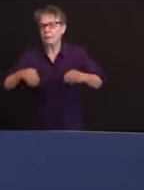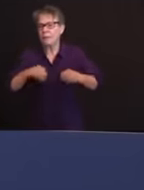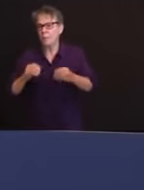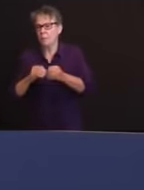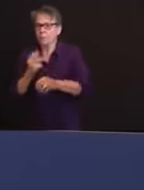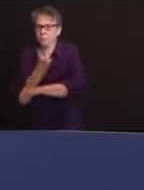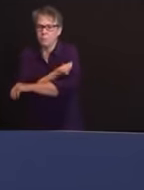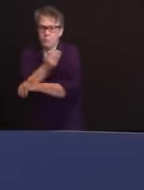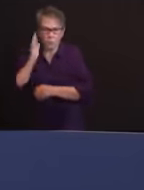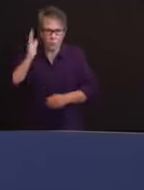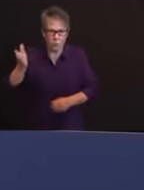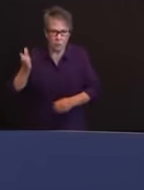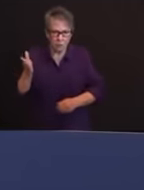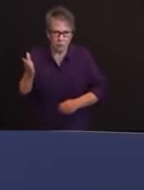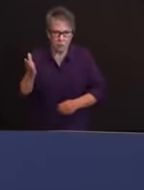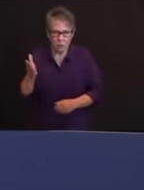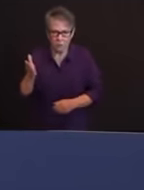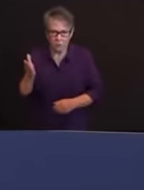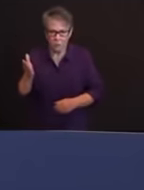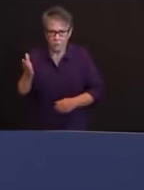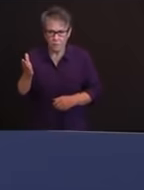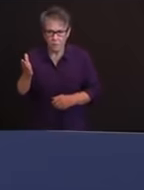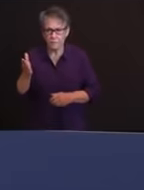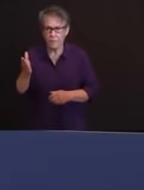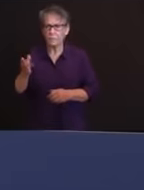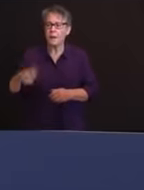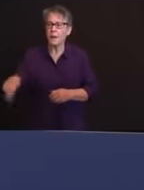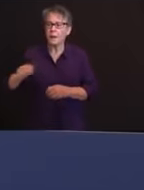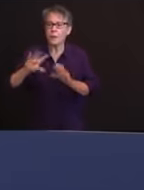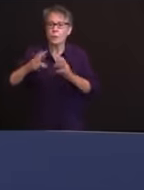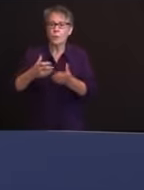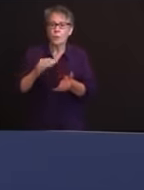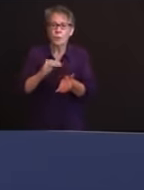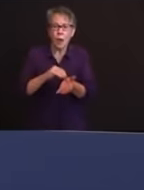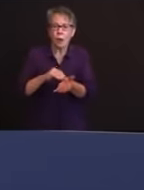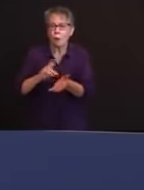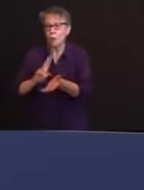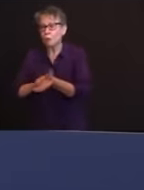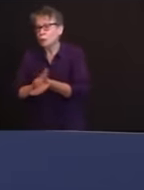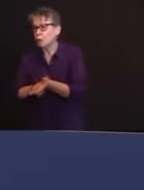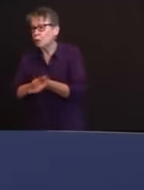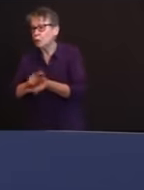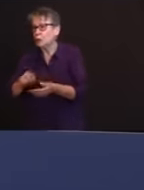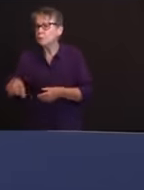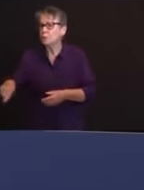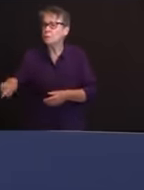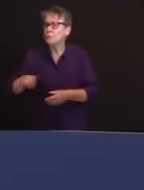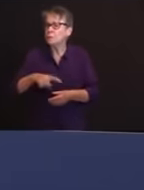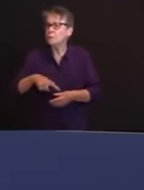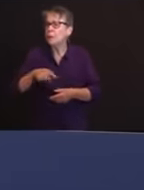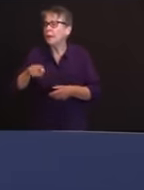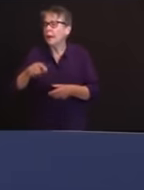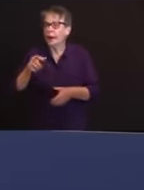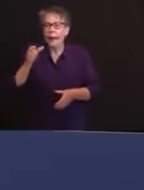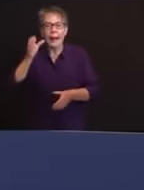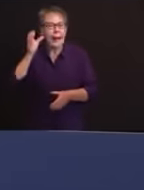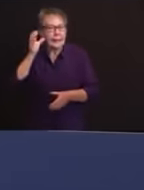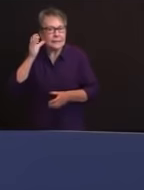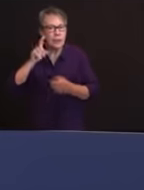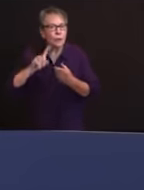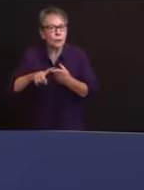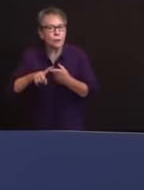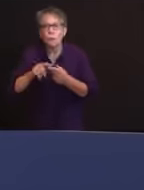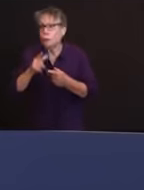their preferred sources of information about vaccine were the CDC, the New Jersey Department of